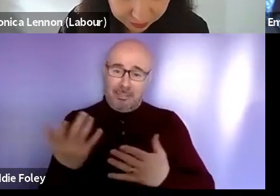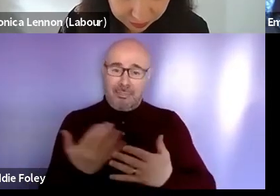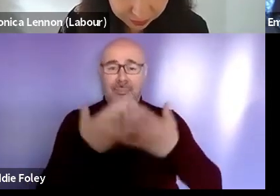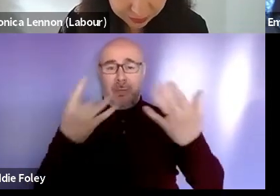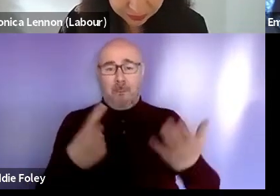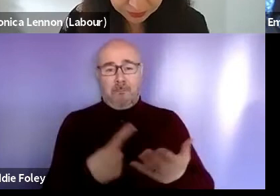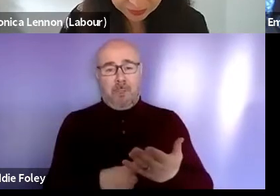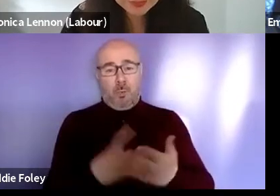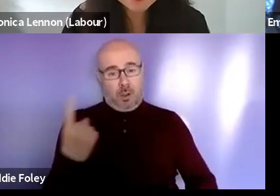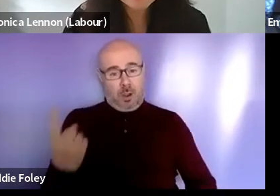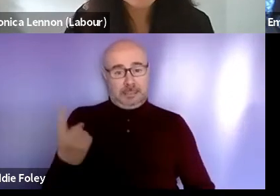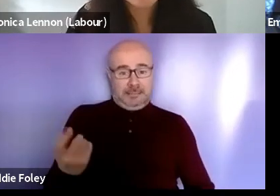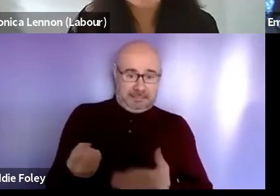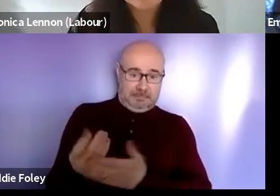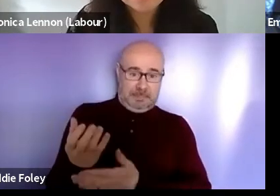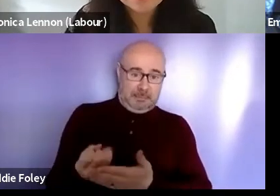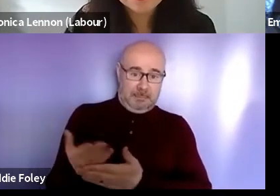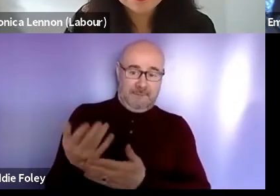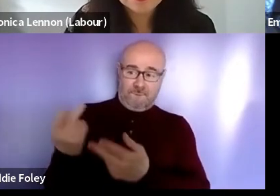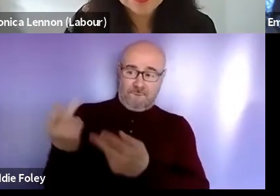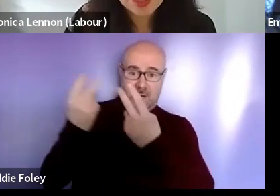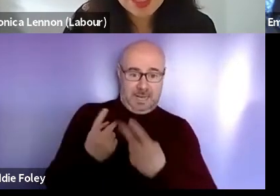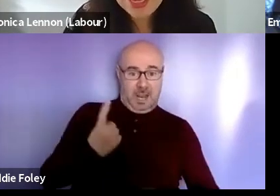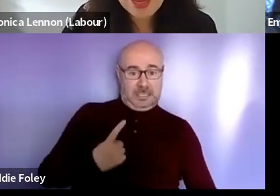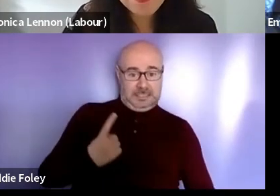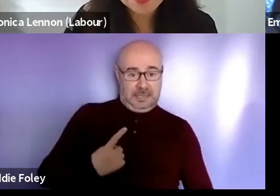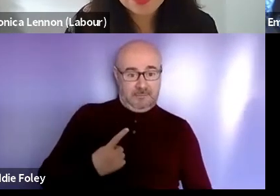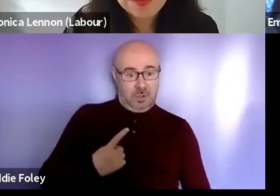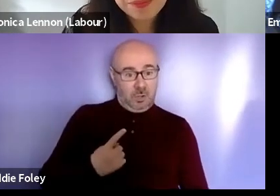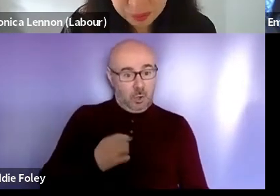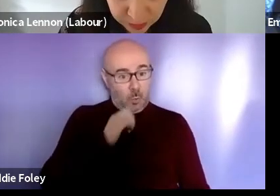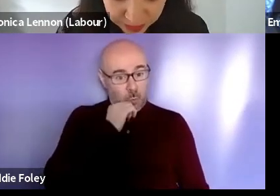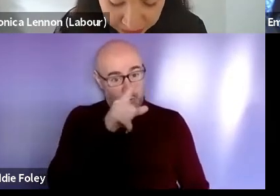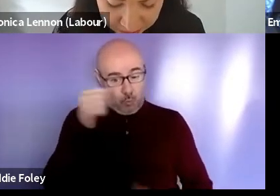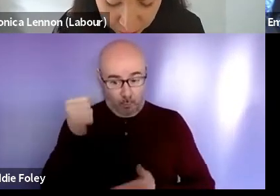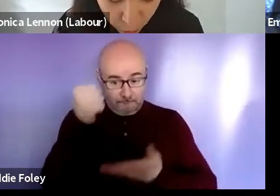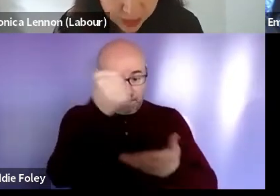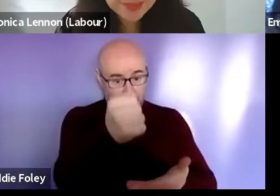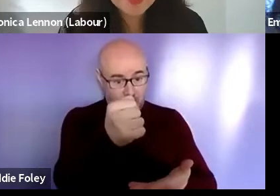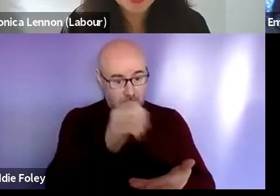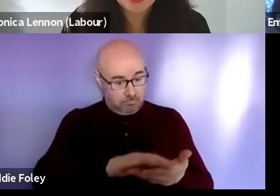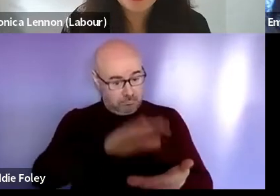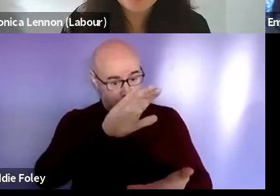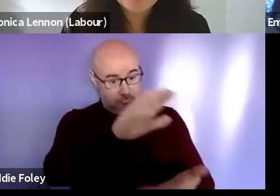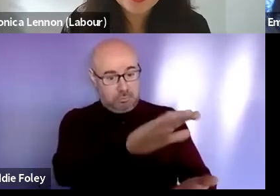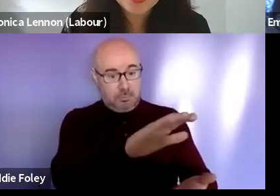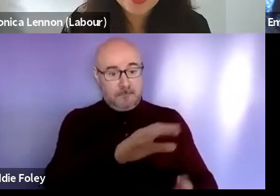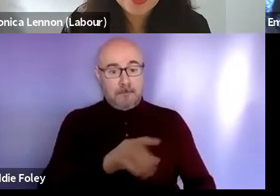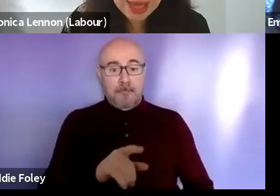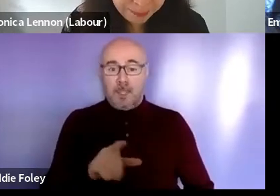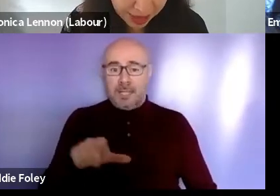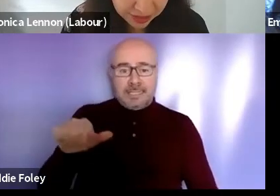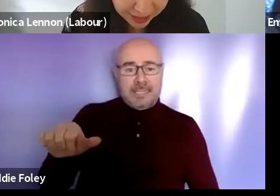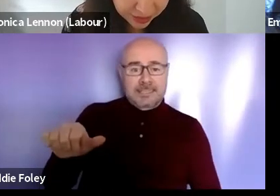many others, many people who can't afford to do it. Yeah, absolutely. I mean, self-directed support is crucial